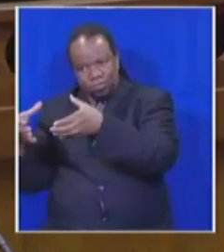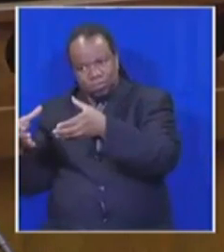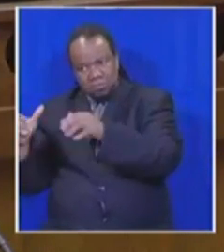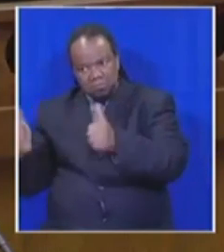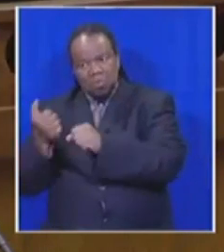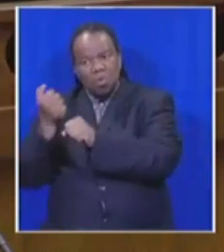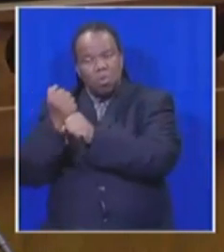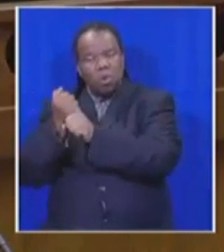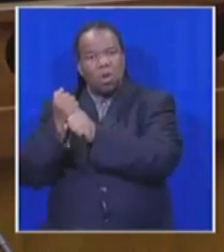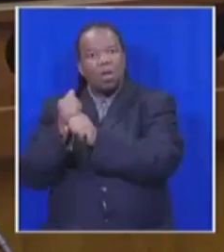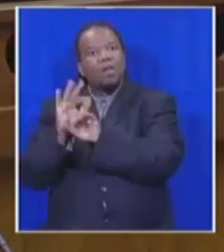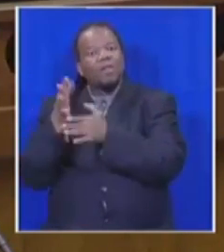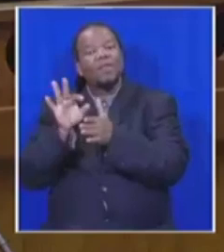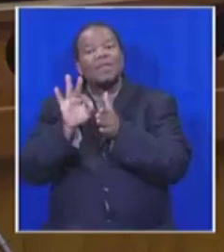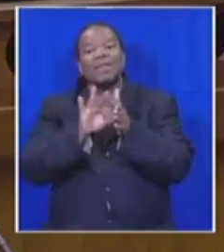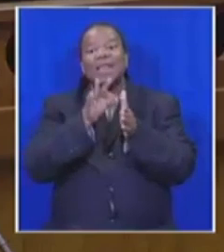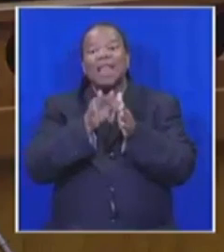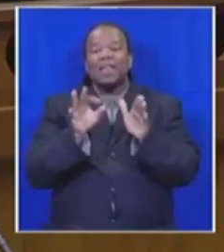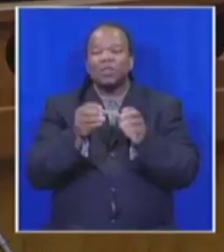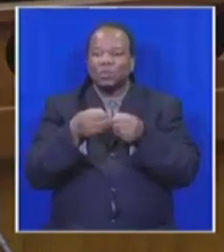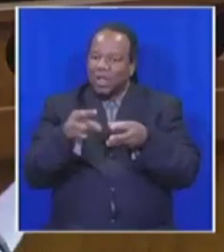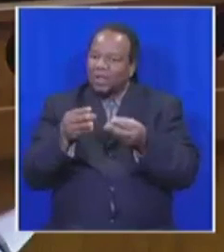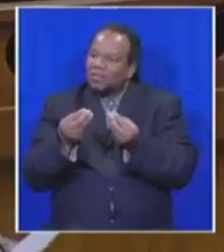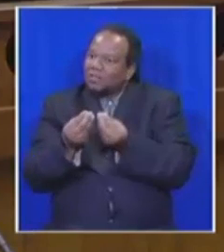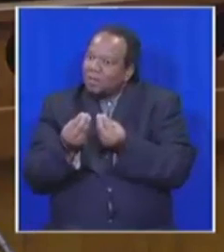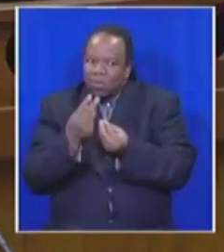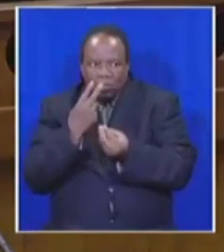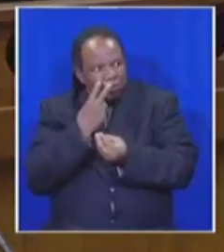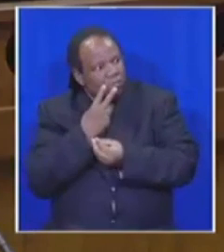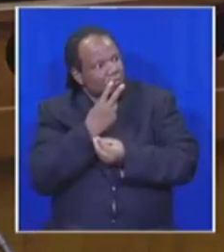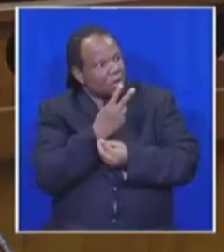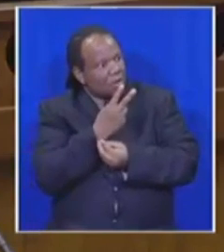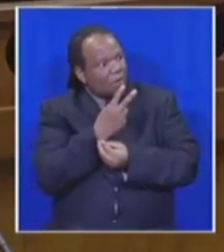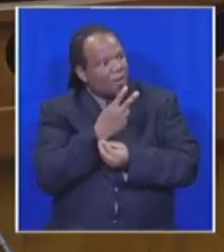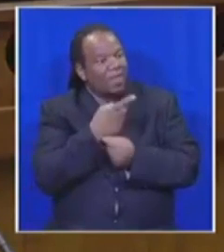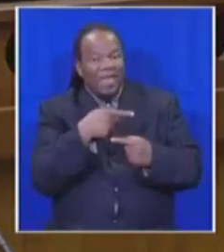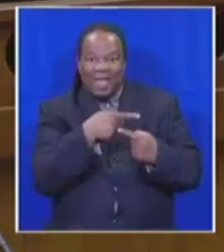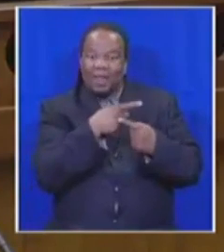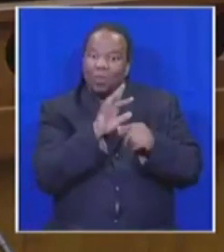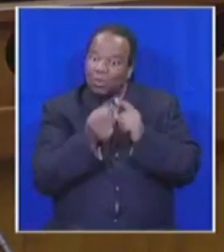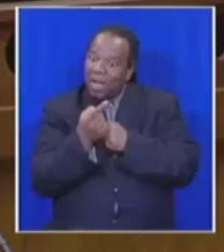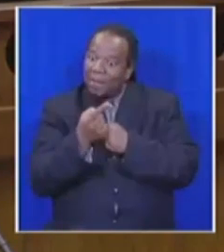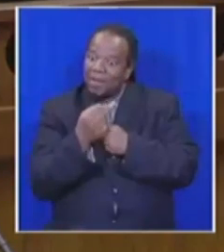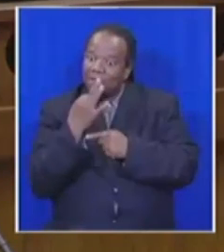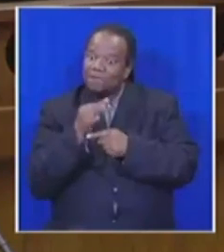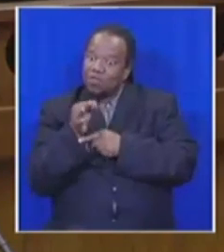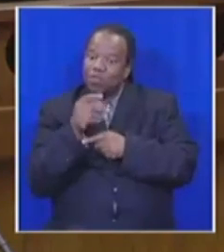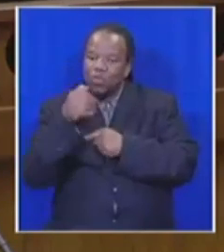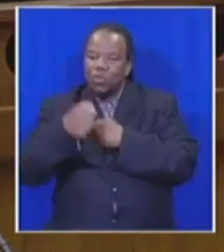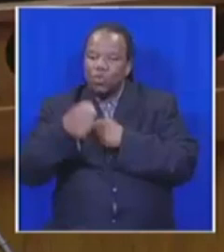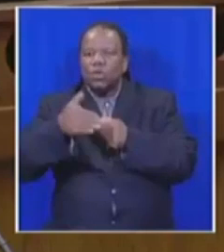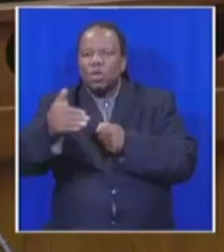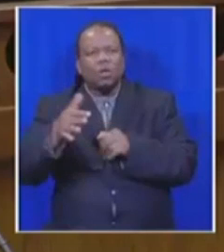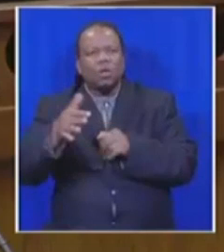sown the seeds for victory over our enemies in the next coming years. And when I say our enemies, I'm